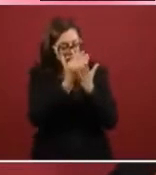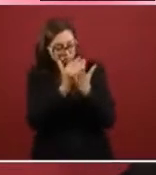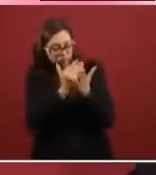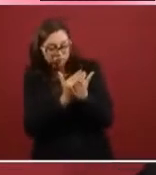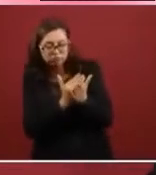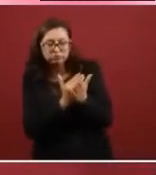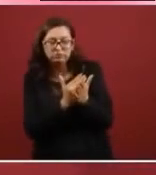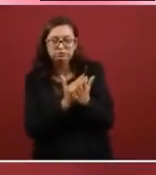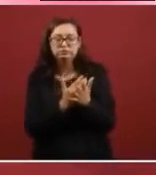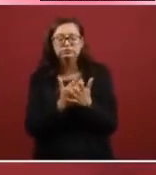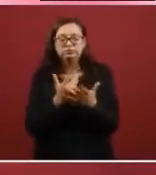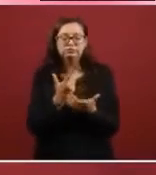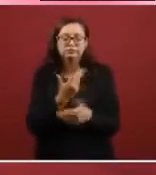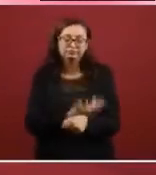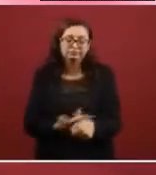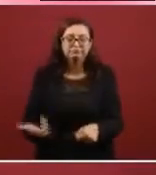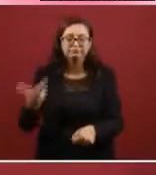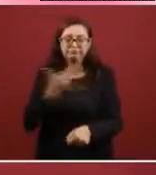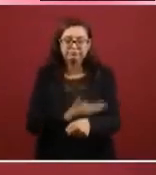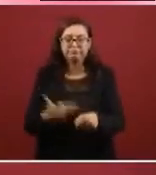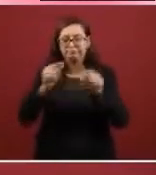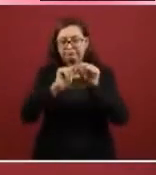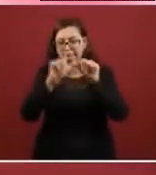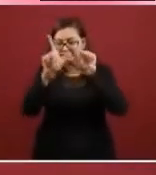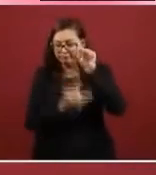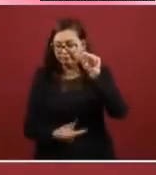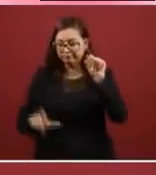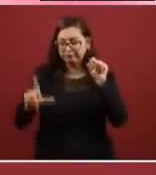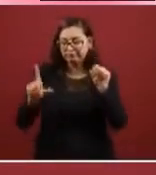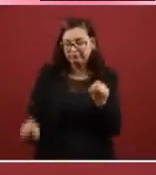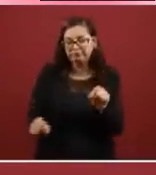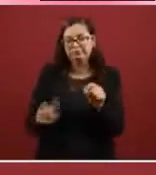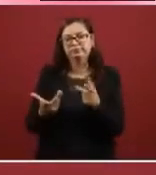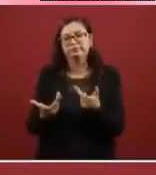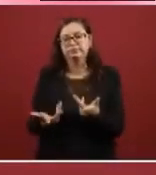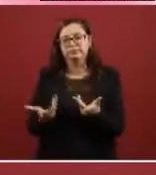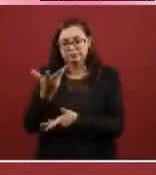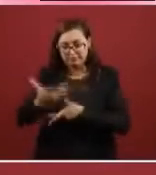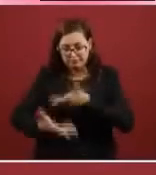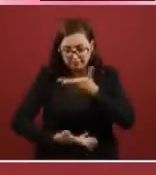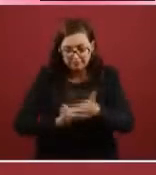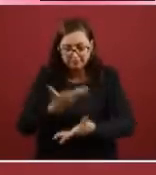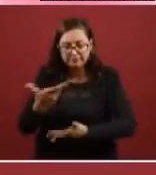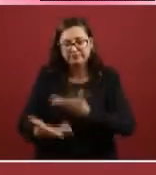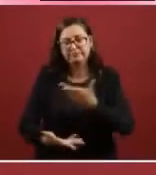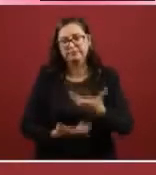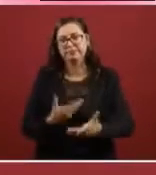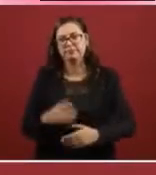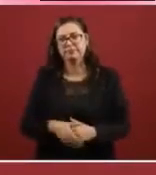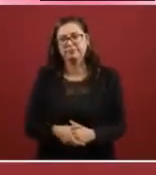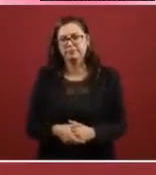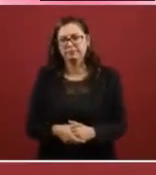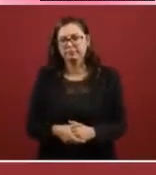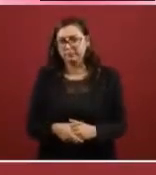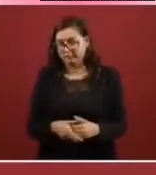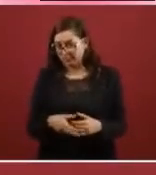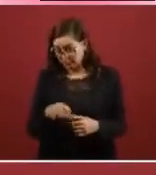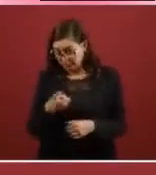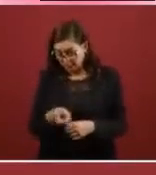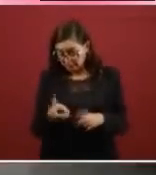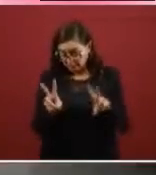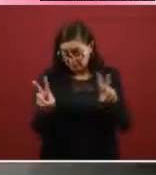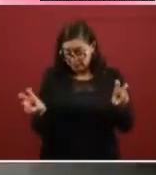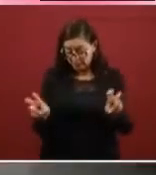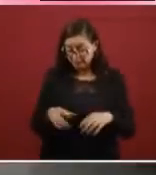ordenamiento to put things in order of the territory for the de los servicios. No sé allowing si for the services. Is that